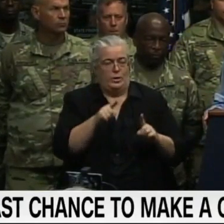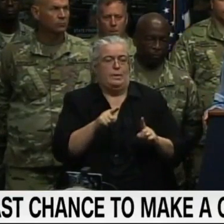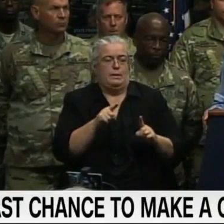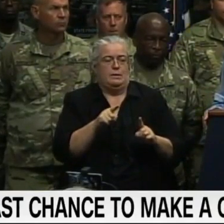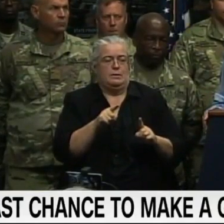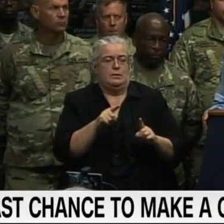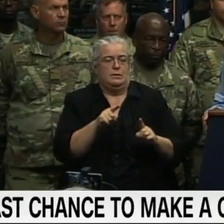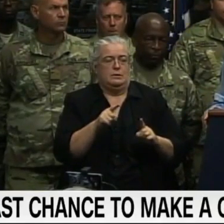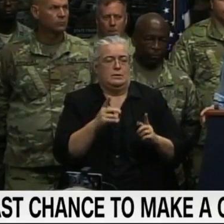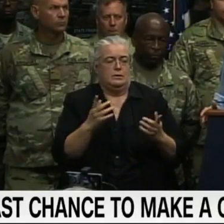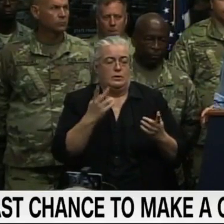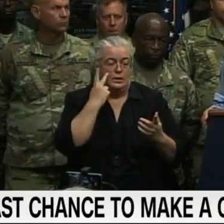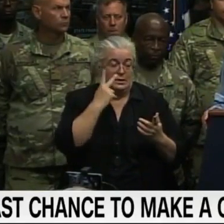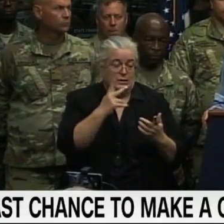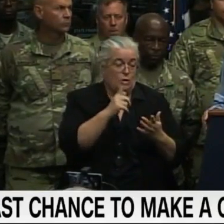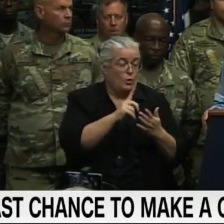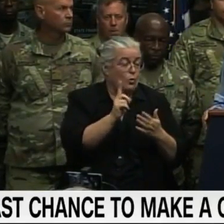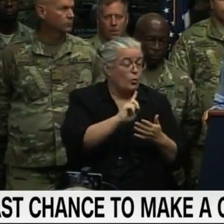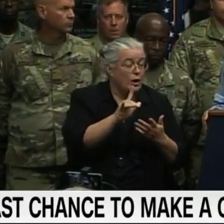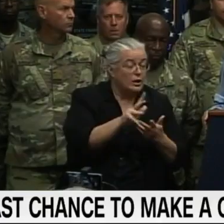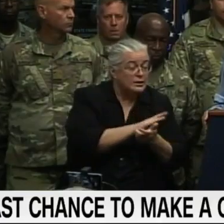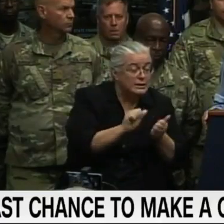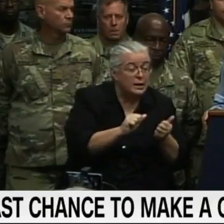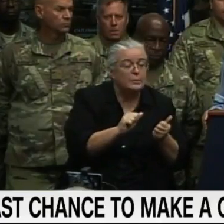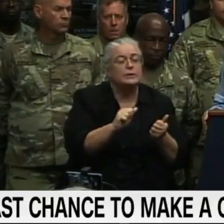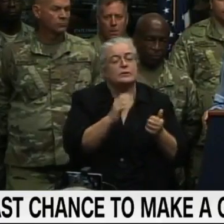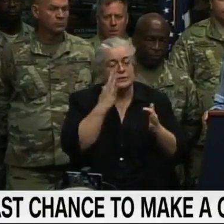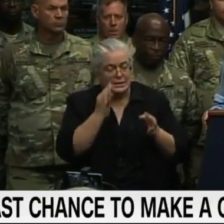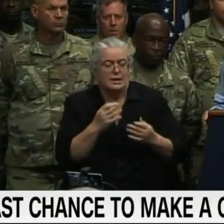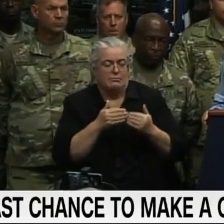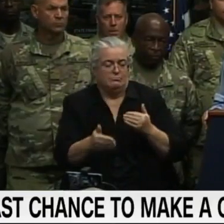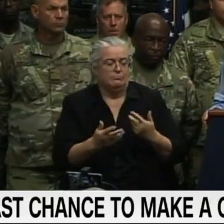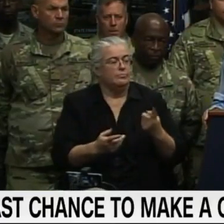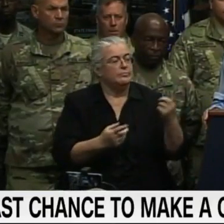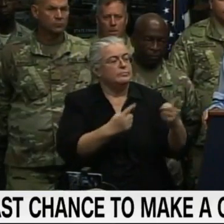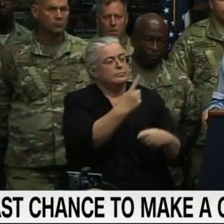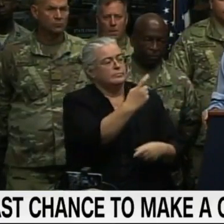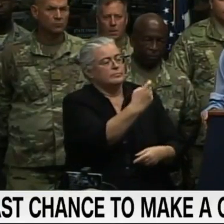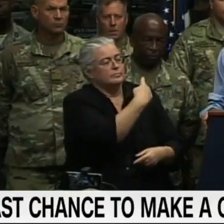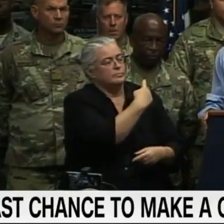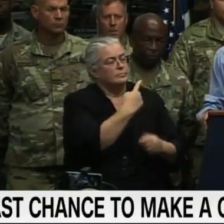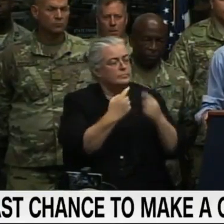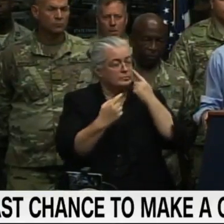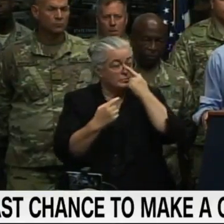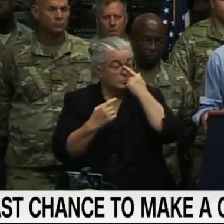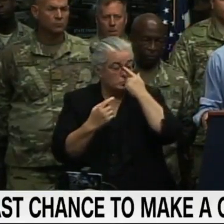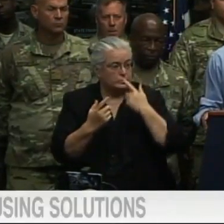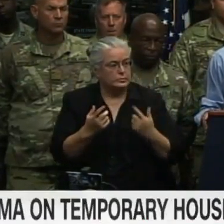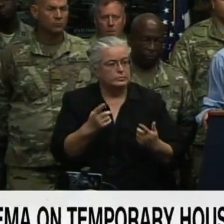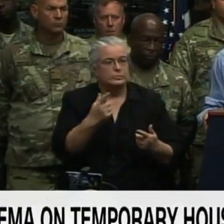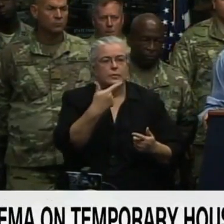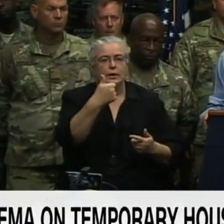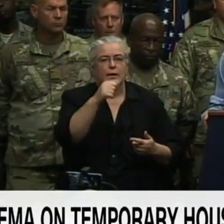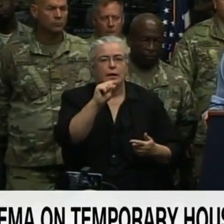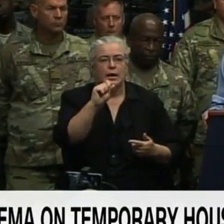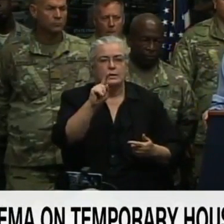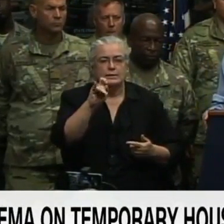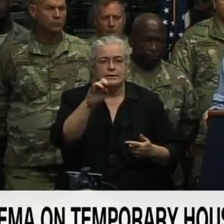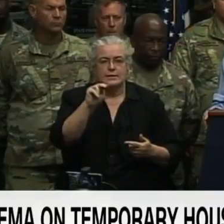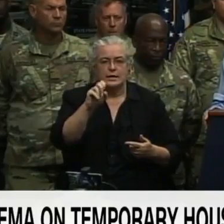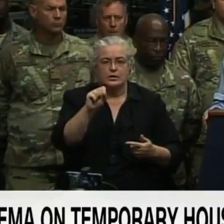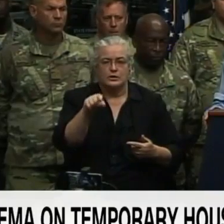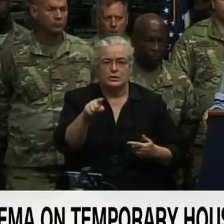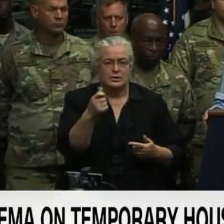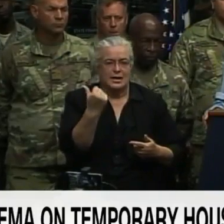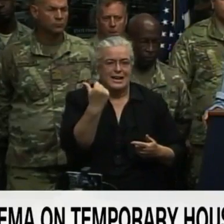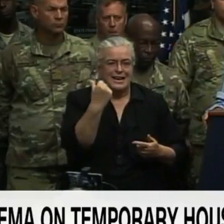the damage is. We'll be making a decision. Governor, could you give us an update on where things are with gas stations? Are there